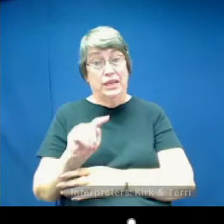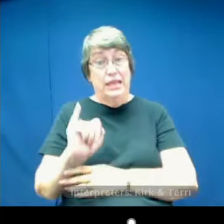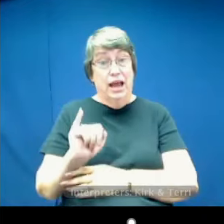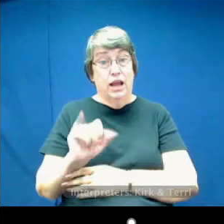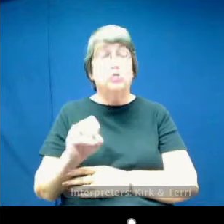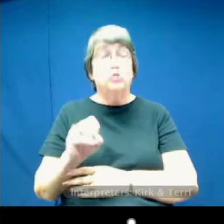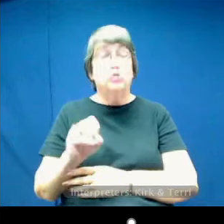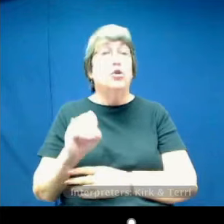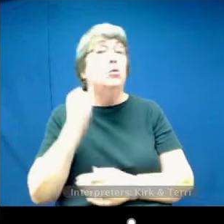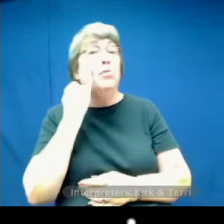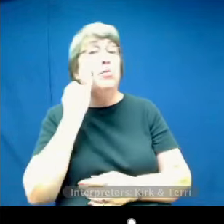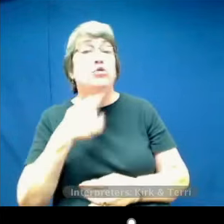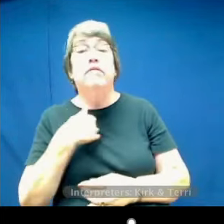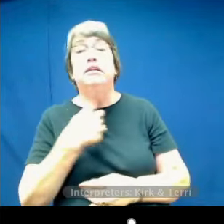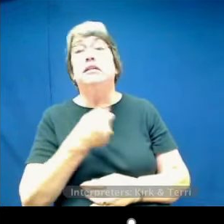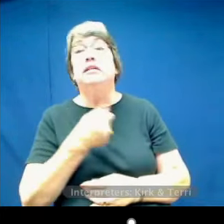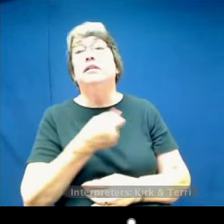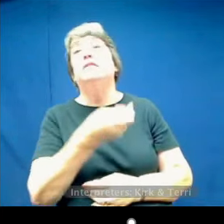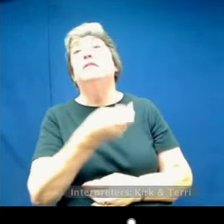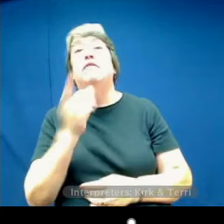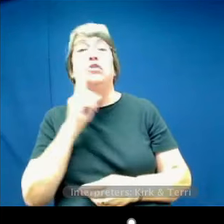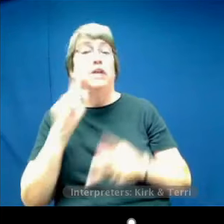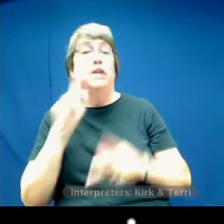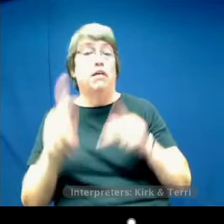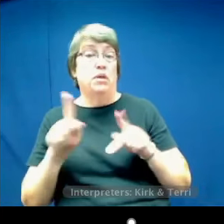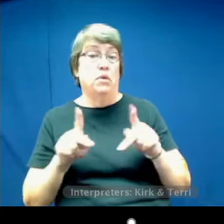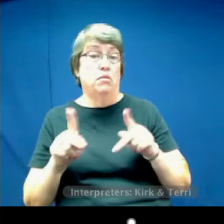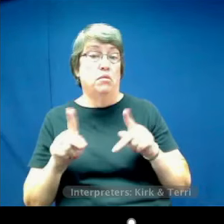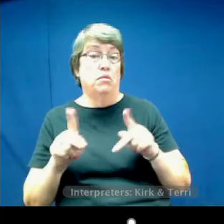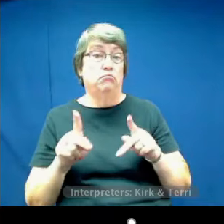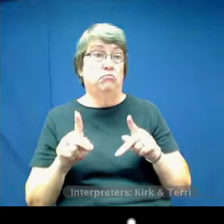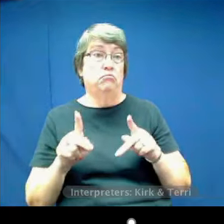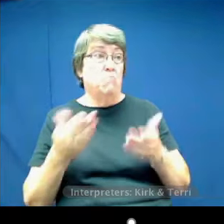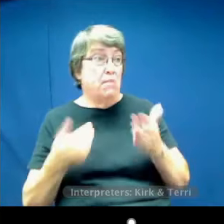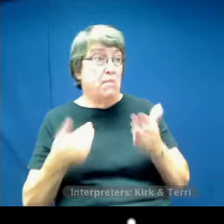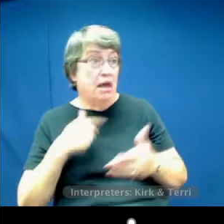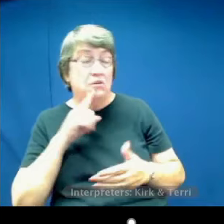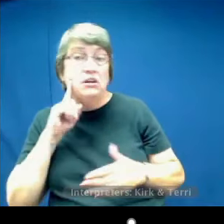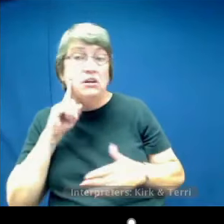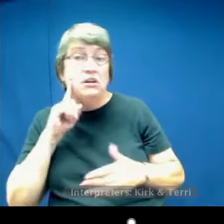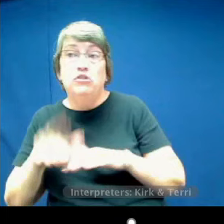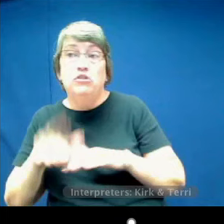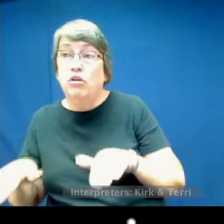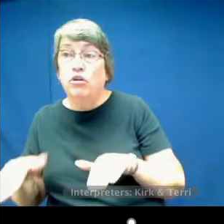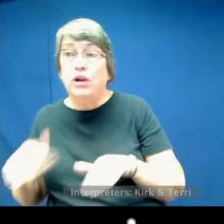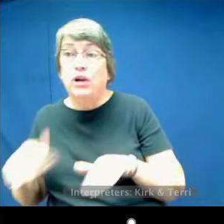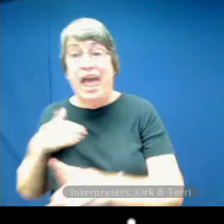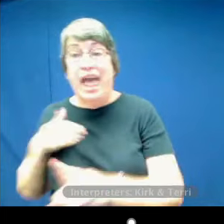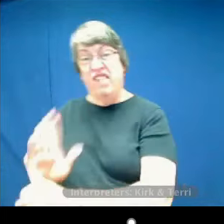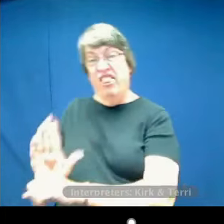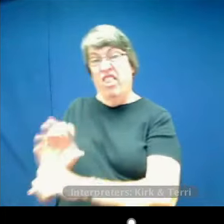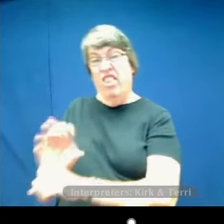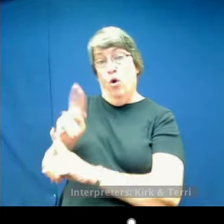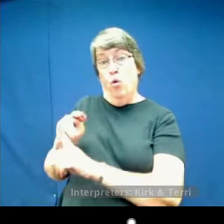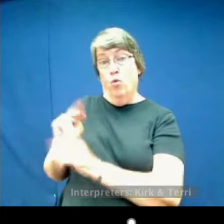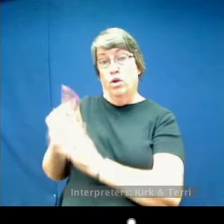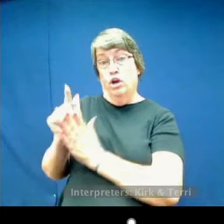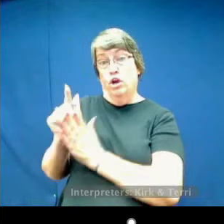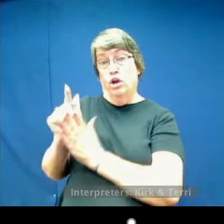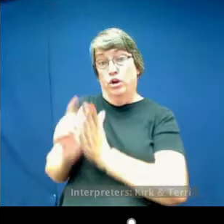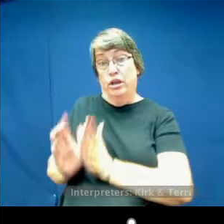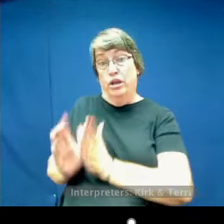parties and you have potentially children or deaf children who have their own attorneys, then it's